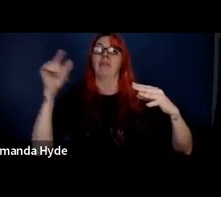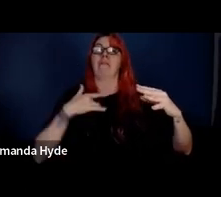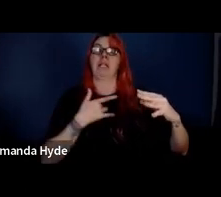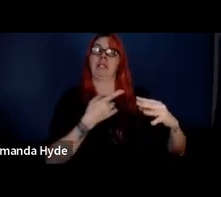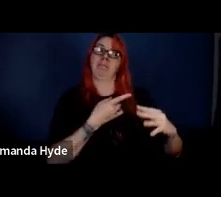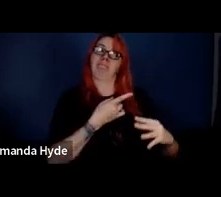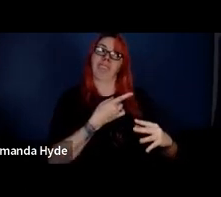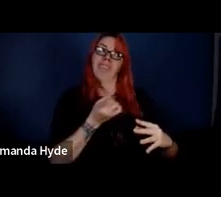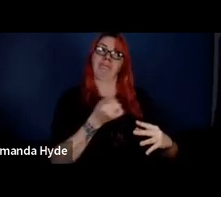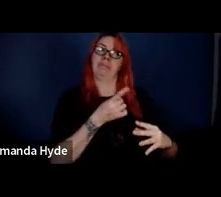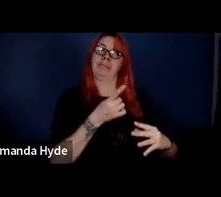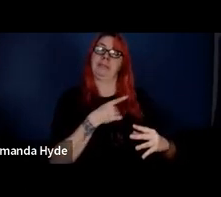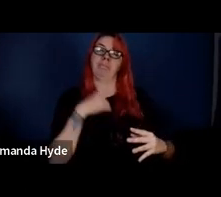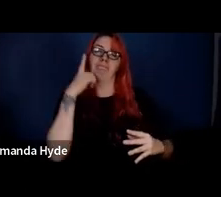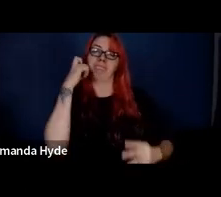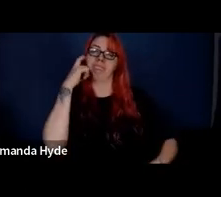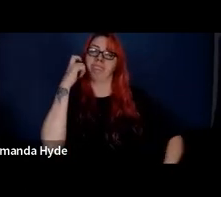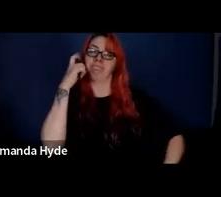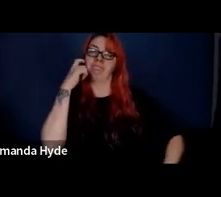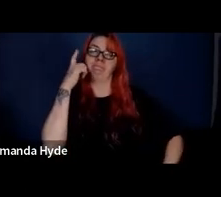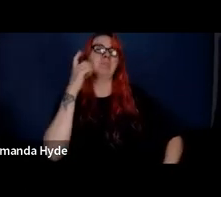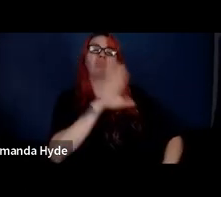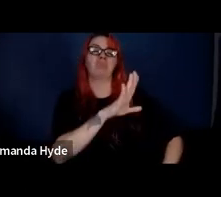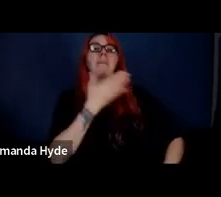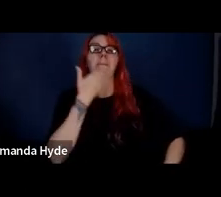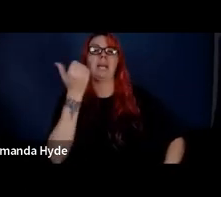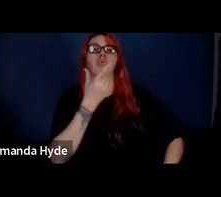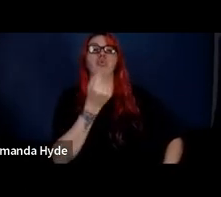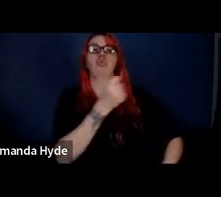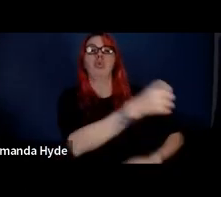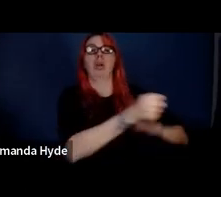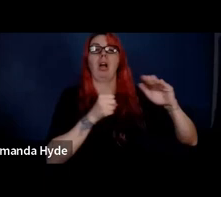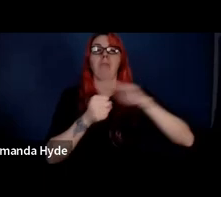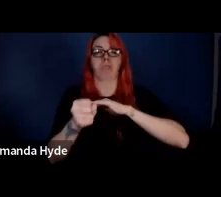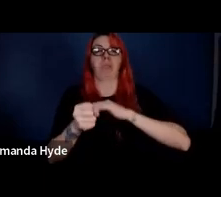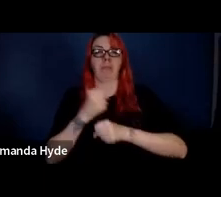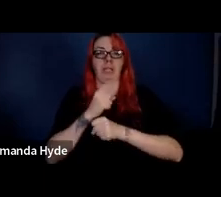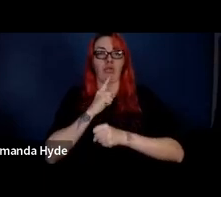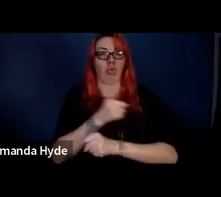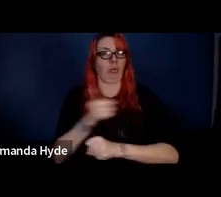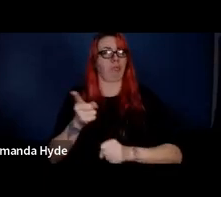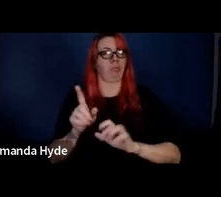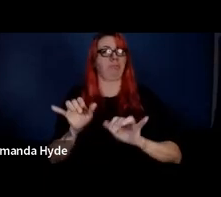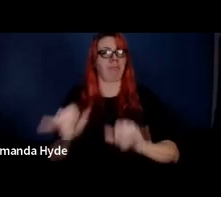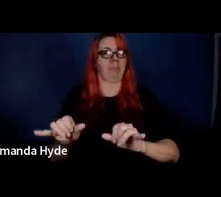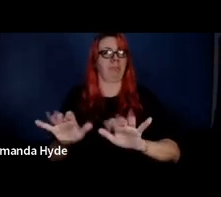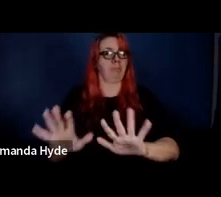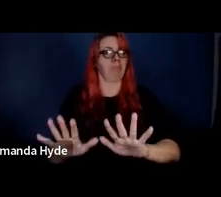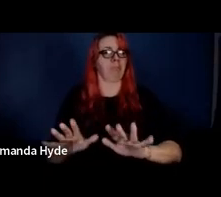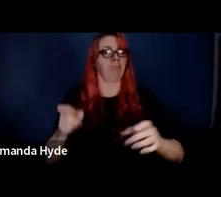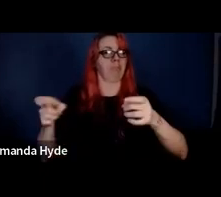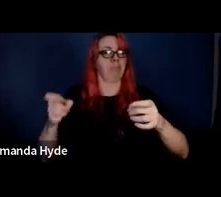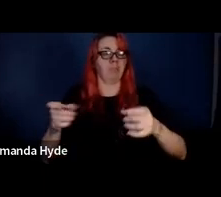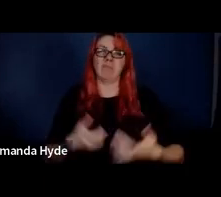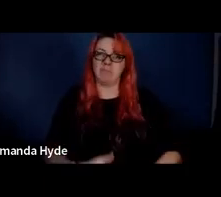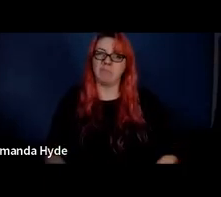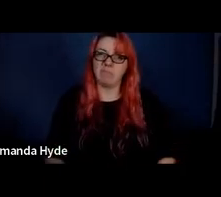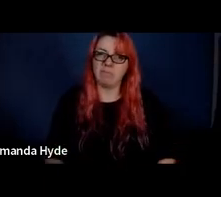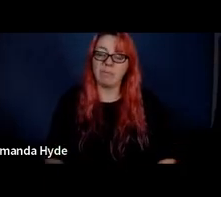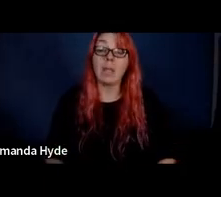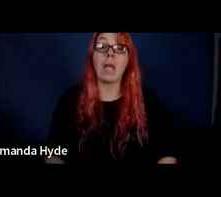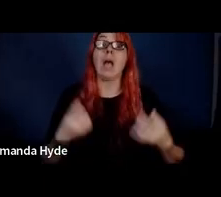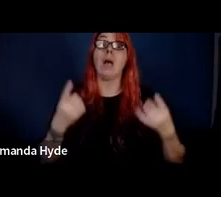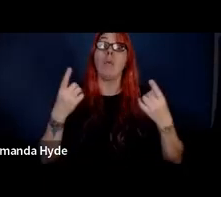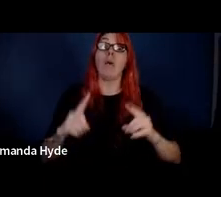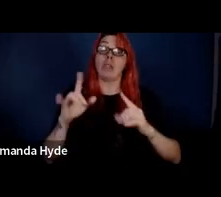issues still, is that when those folks were, released from those camps, they rarely, if ever, were given their properties back